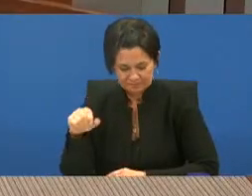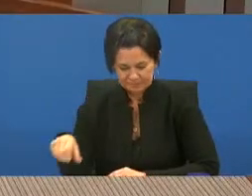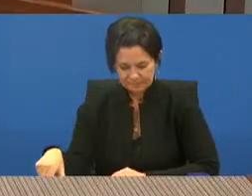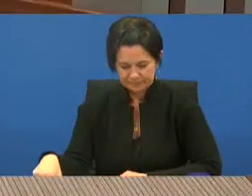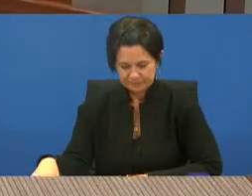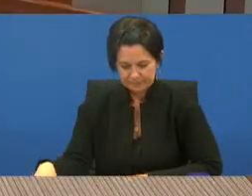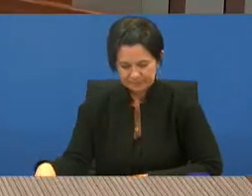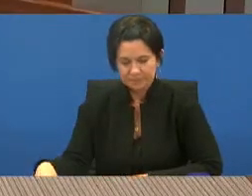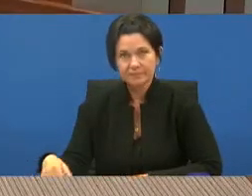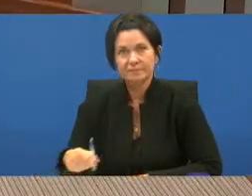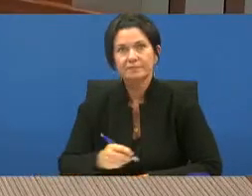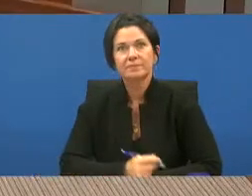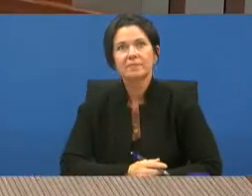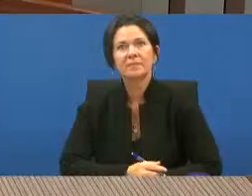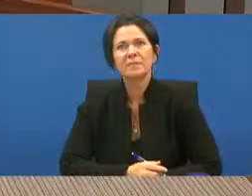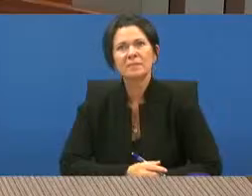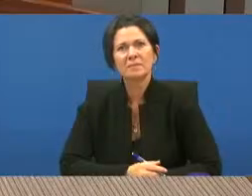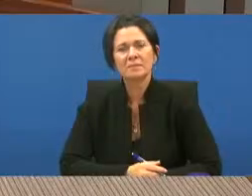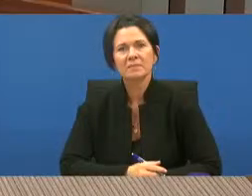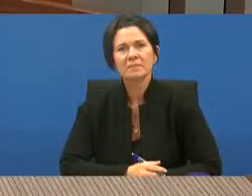Oh, you want to go into executive session? No.